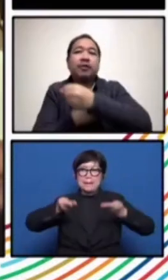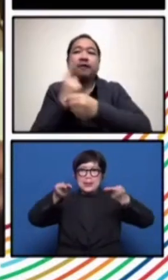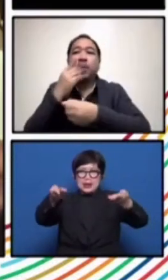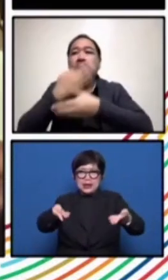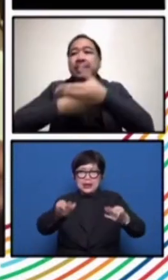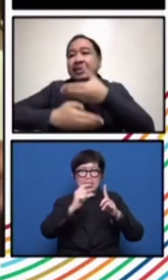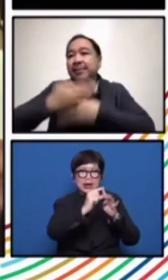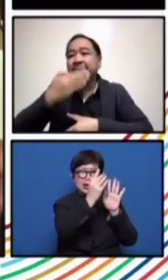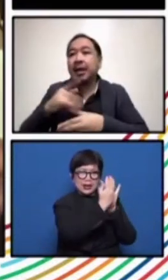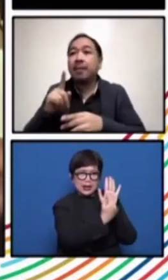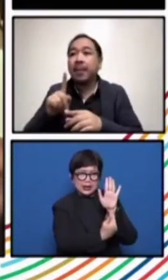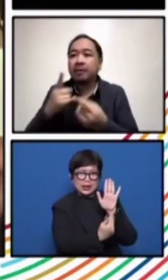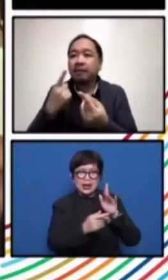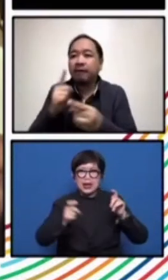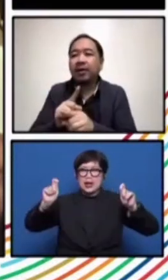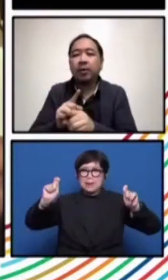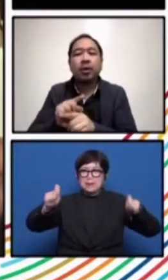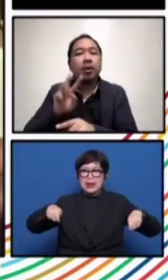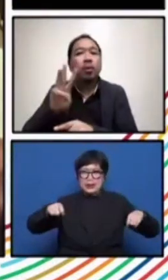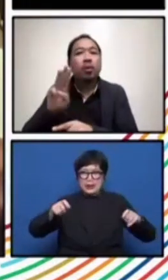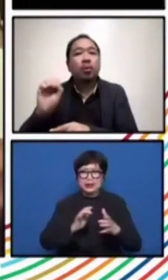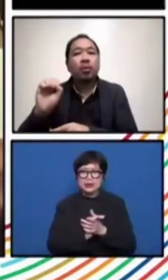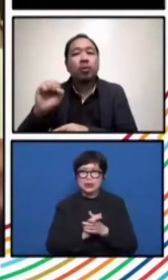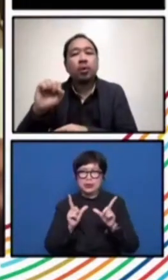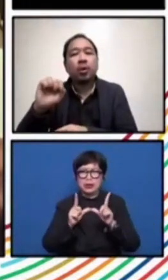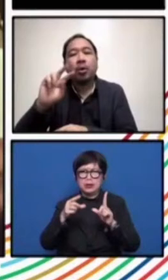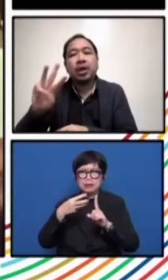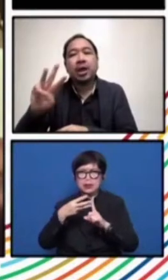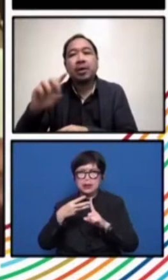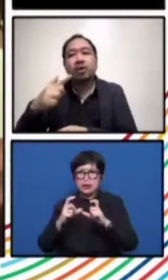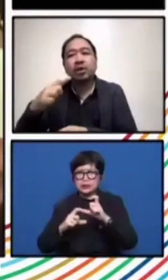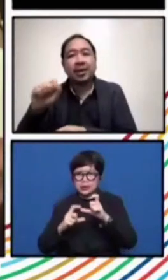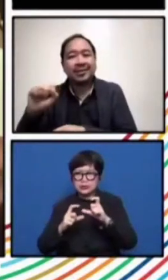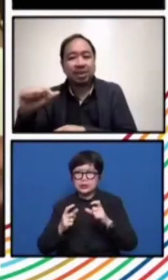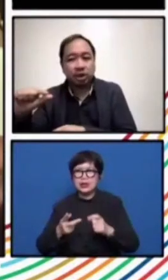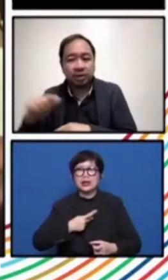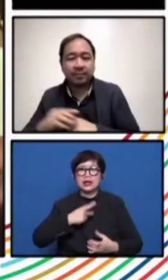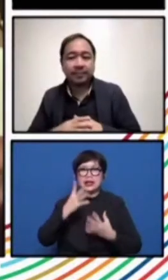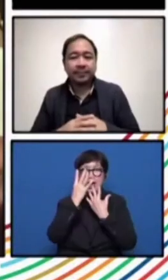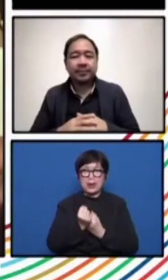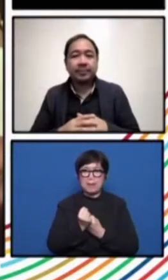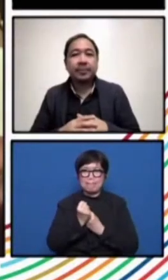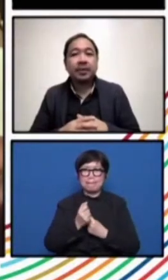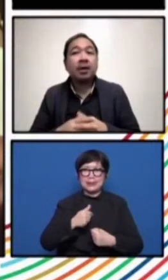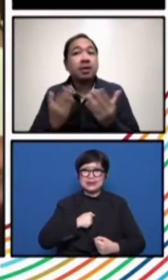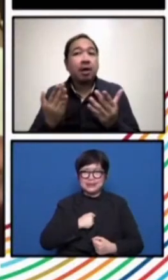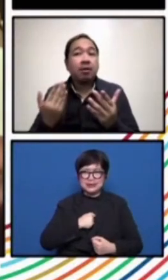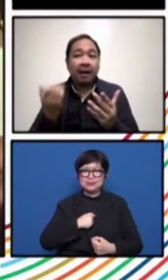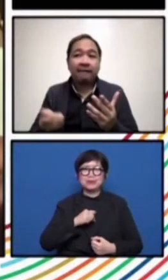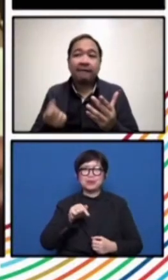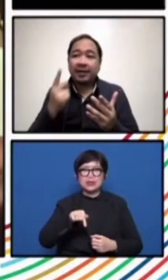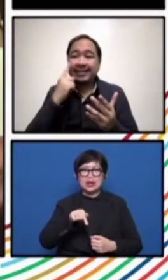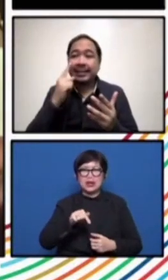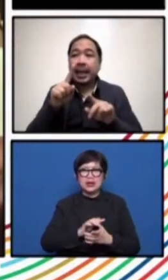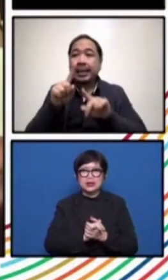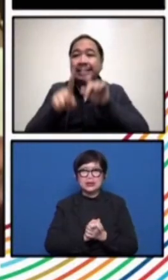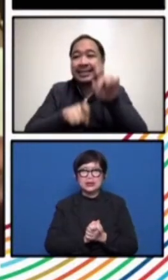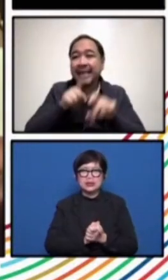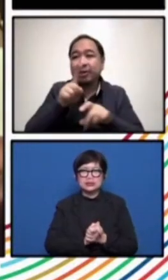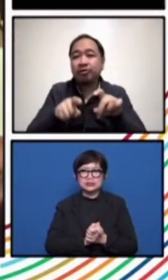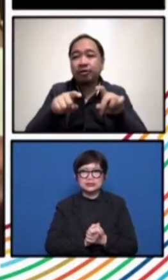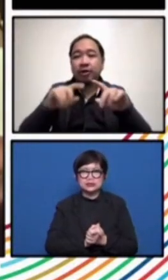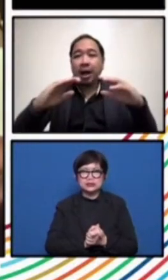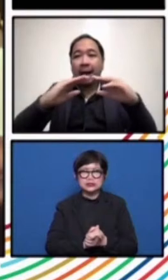Washington group of question and we are expecting that in the upcoming population and housing census the Pakistan Bureau